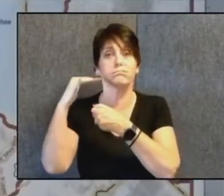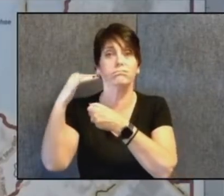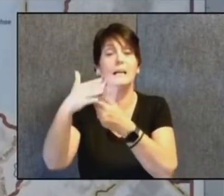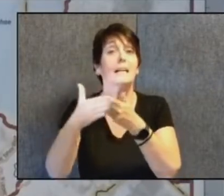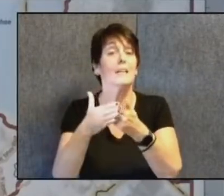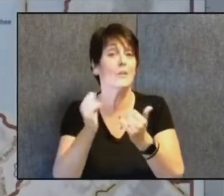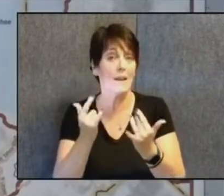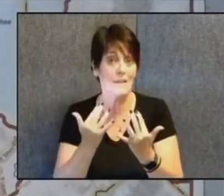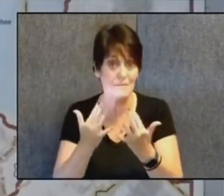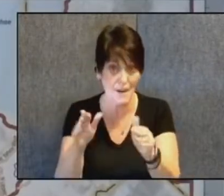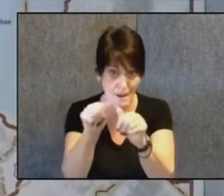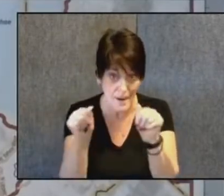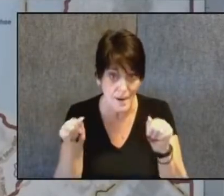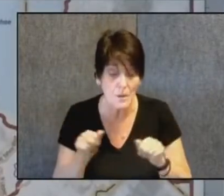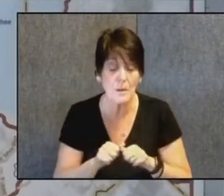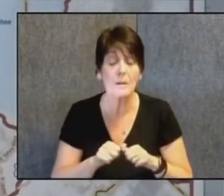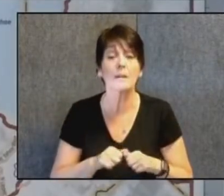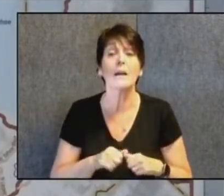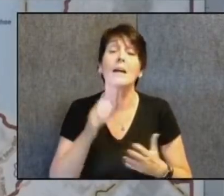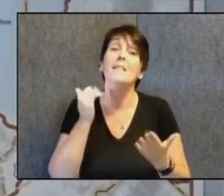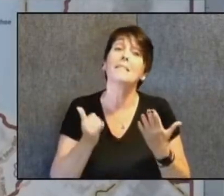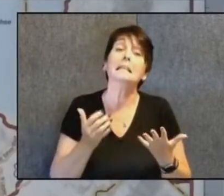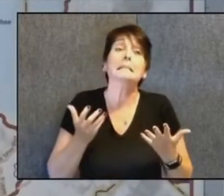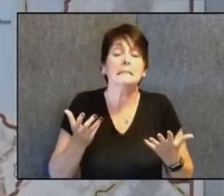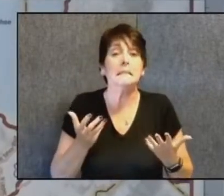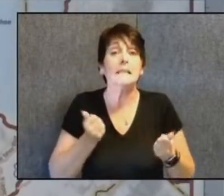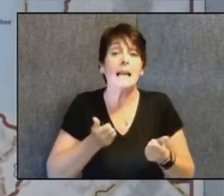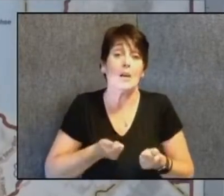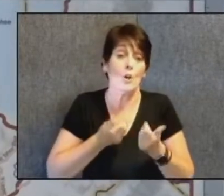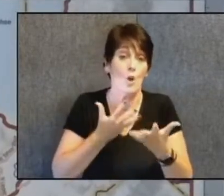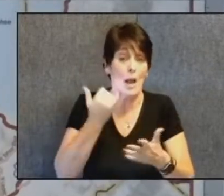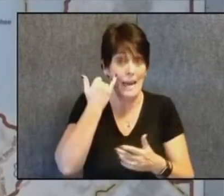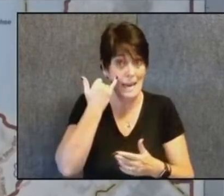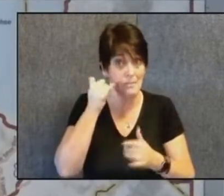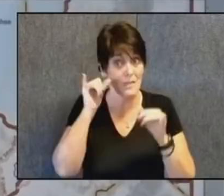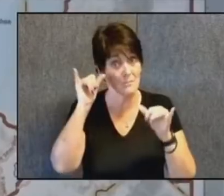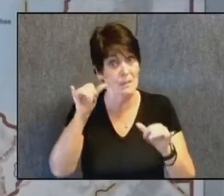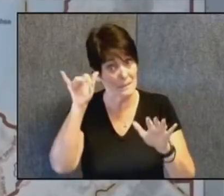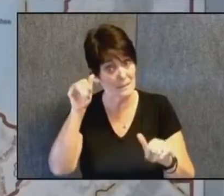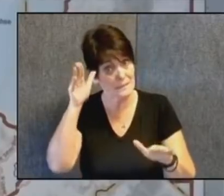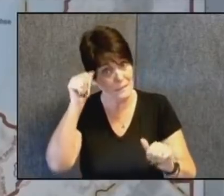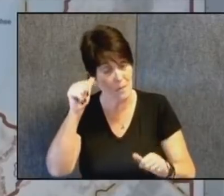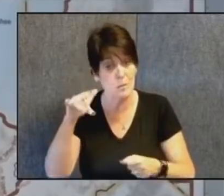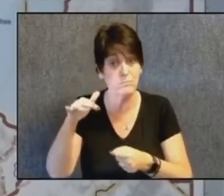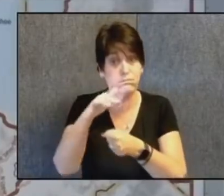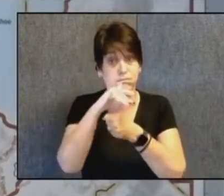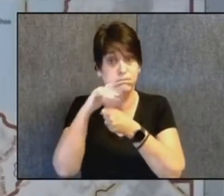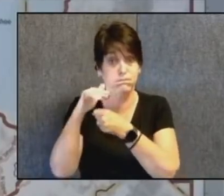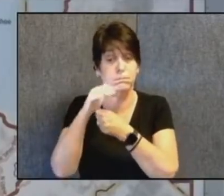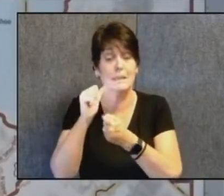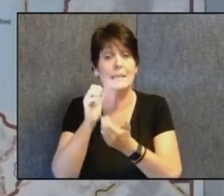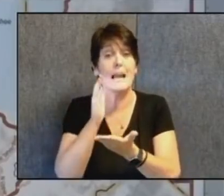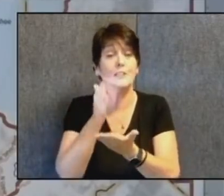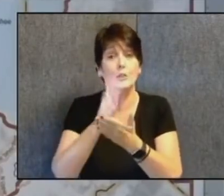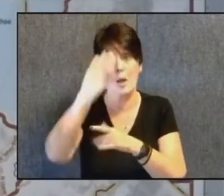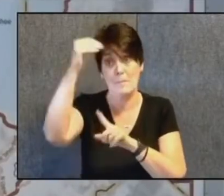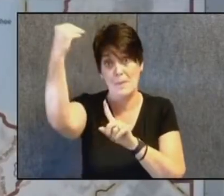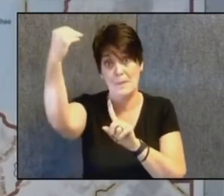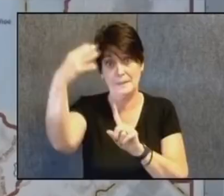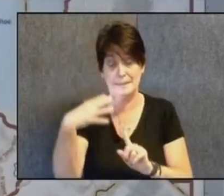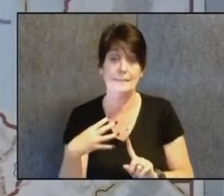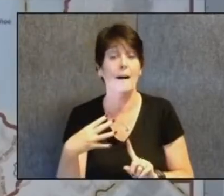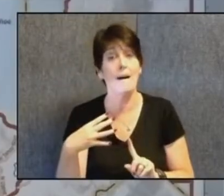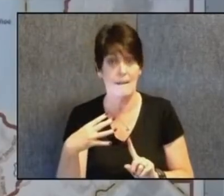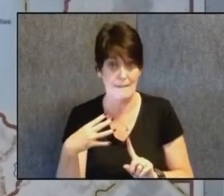fire area, and that may do a couple of things. If it hangs out over the fire, it can actually stop the sun from hitting the